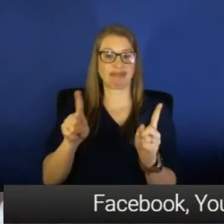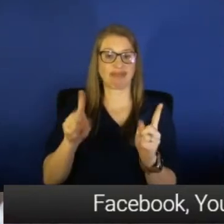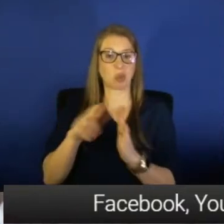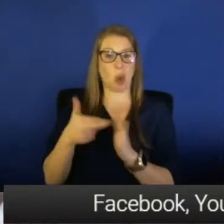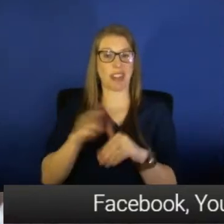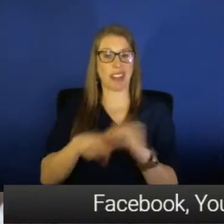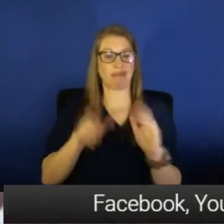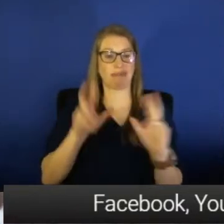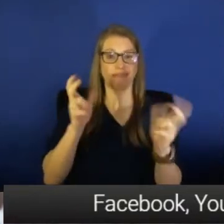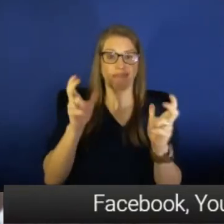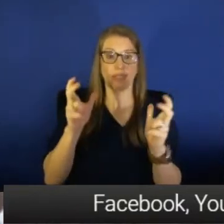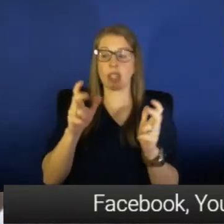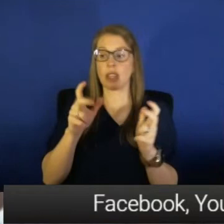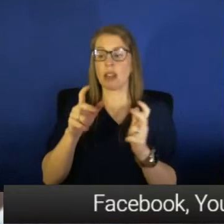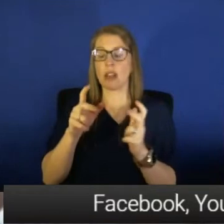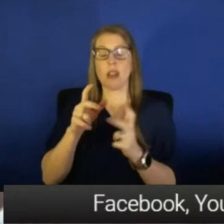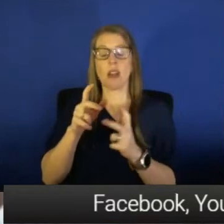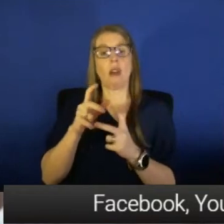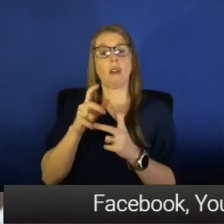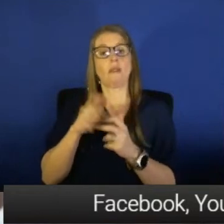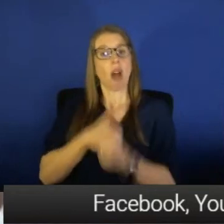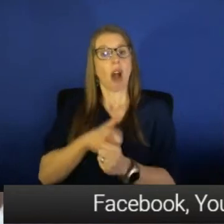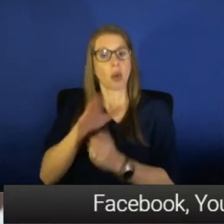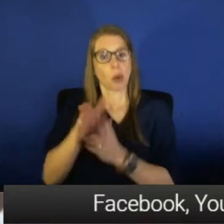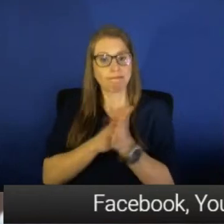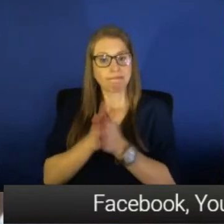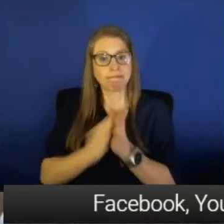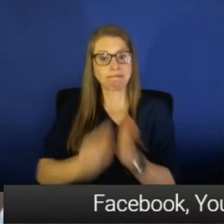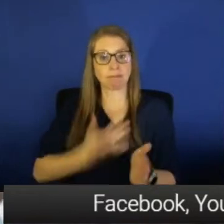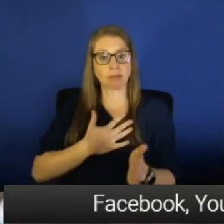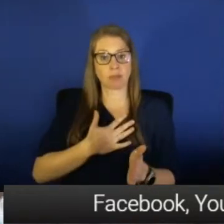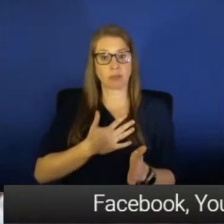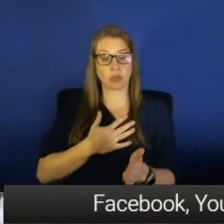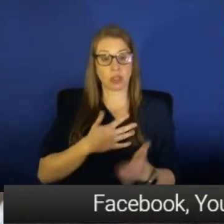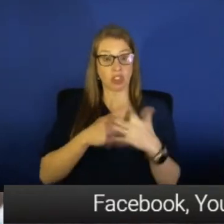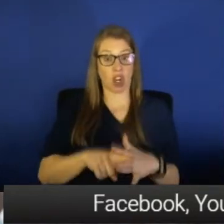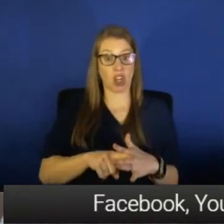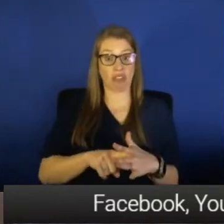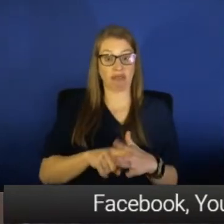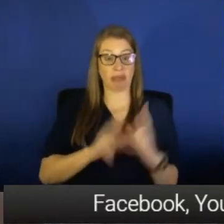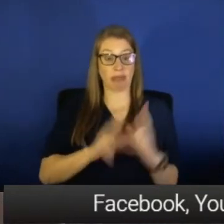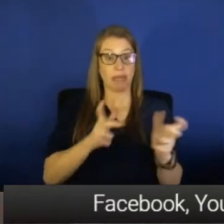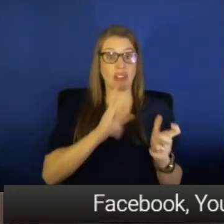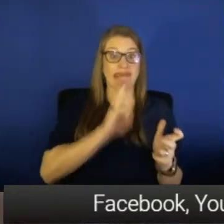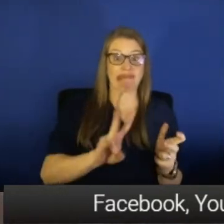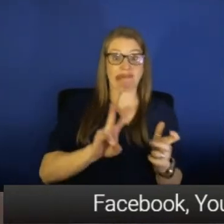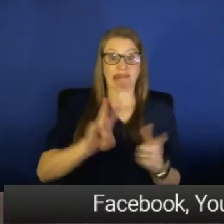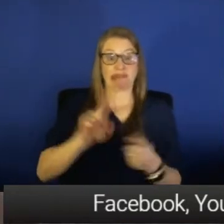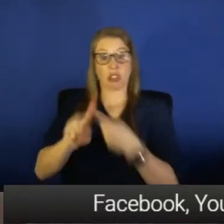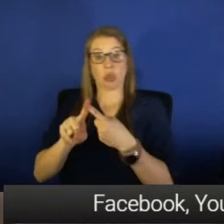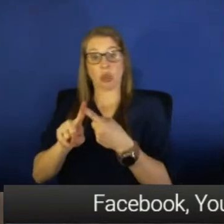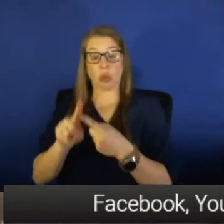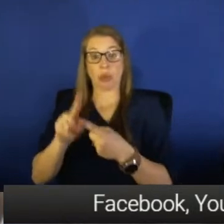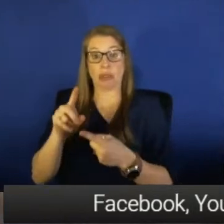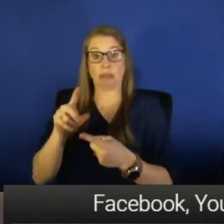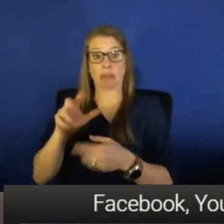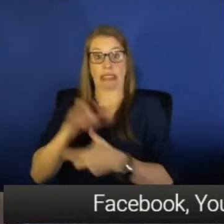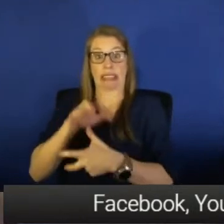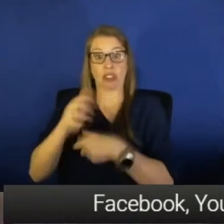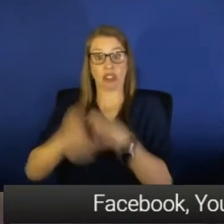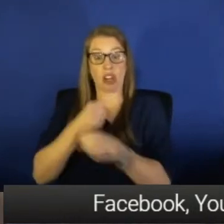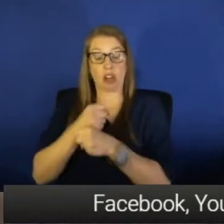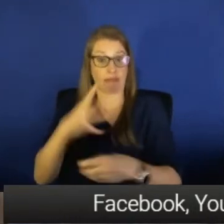their passion. Don't feel like you need to only play basketball from age 7 to your senior year to be on a team like this. Most of